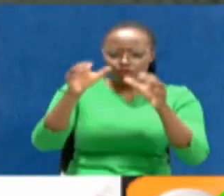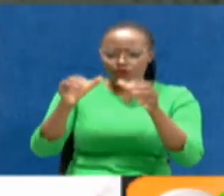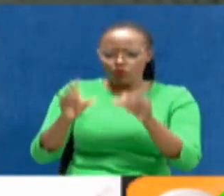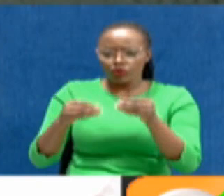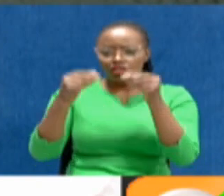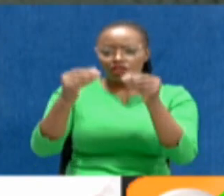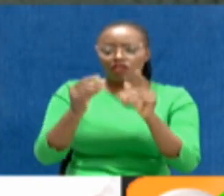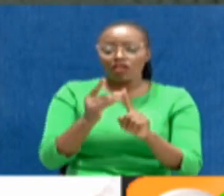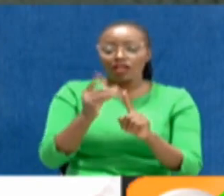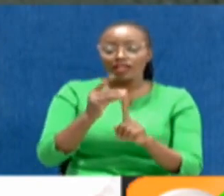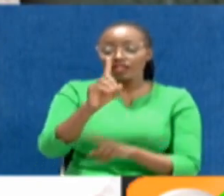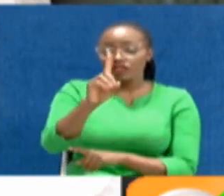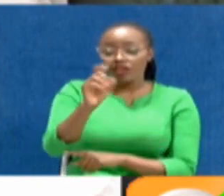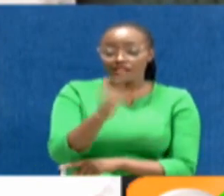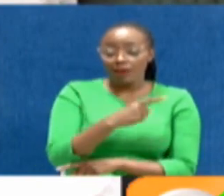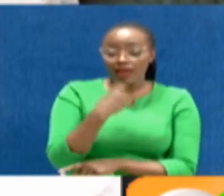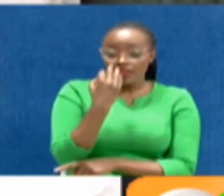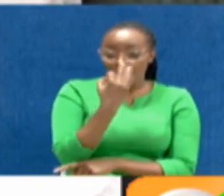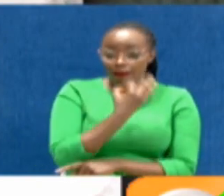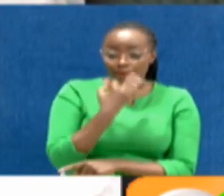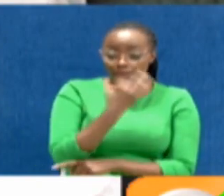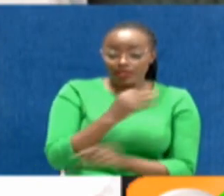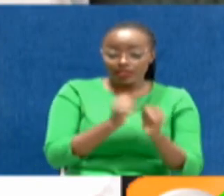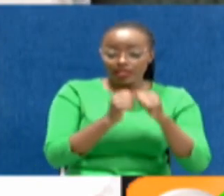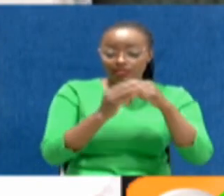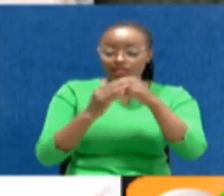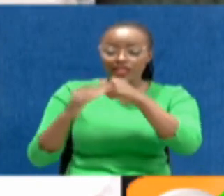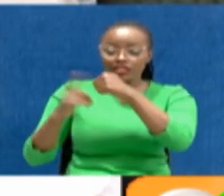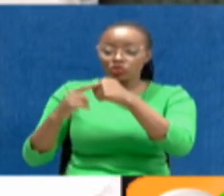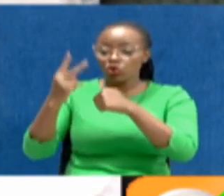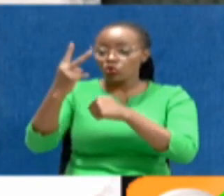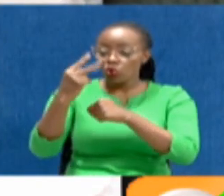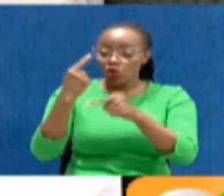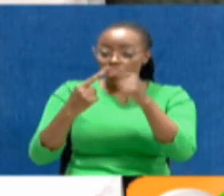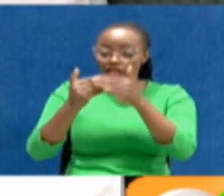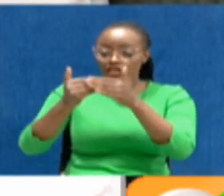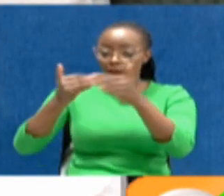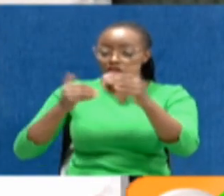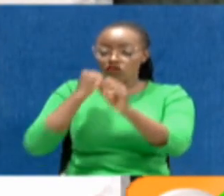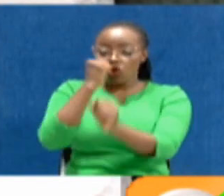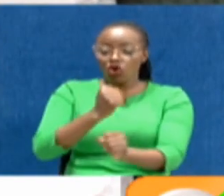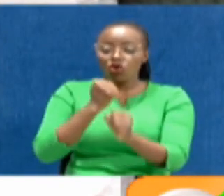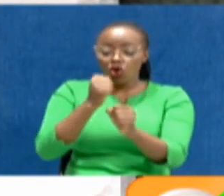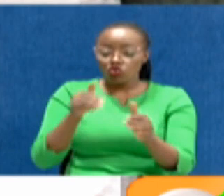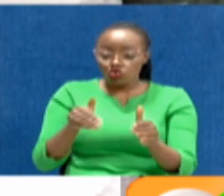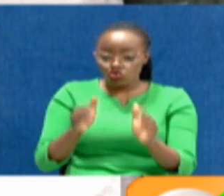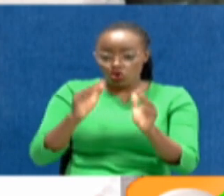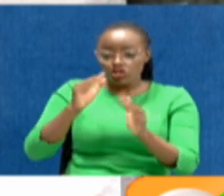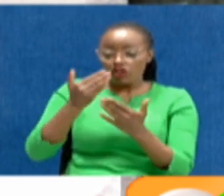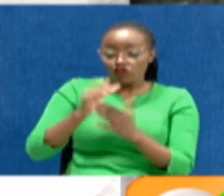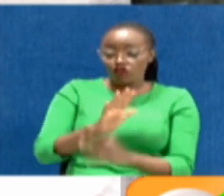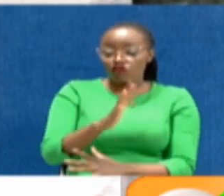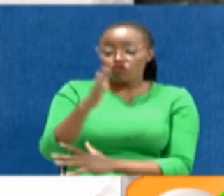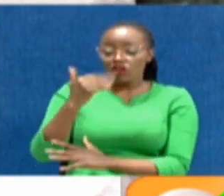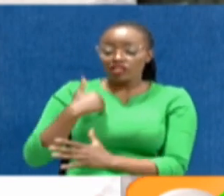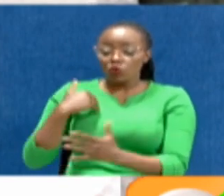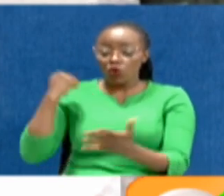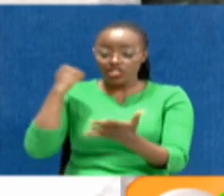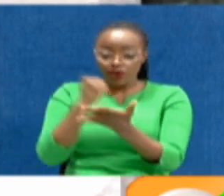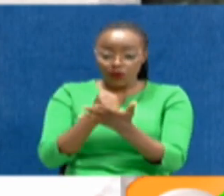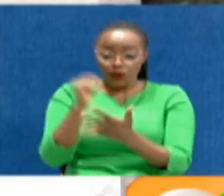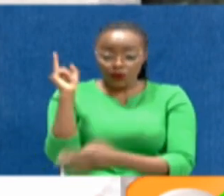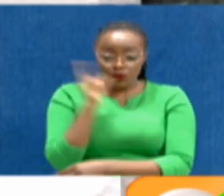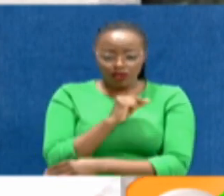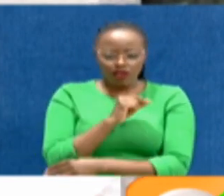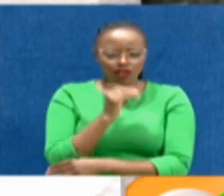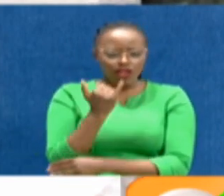issued on the 1st of March 1996. That is 2 years even before the Ngong Road forest land was de-gazetted. Begging